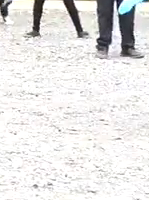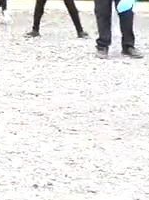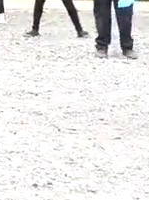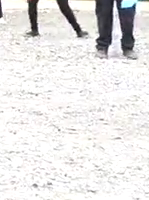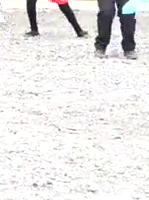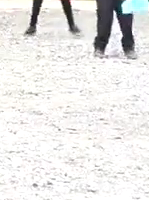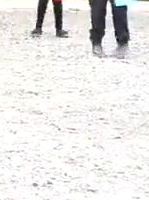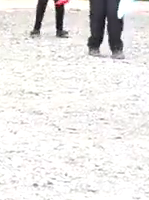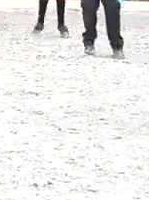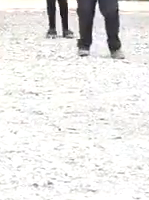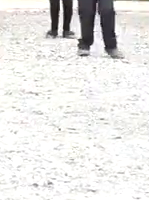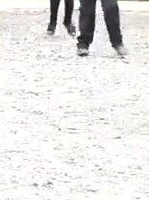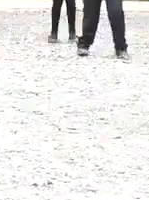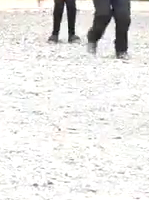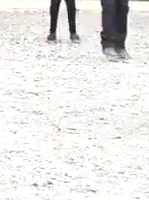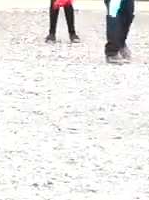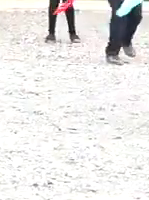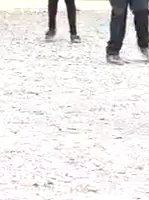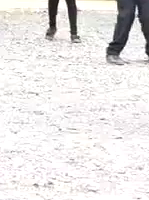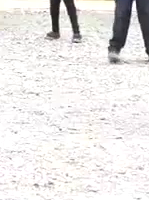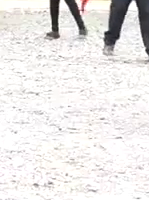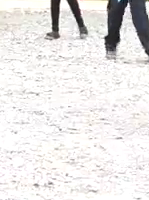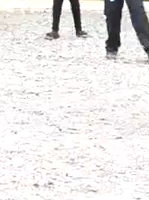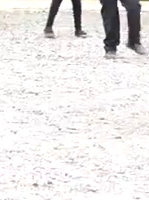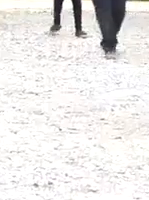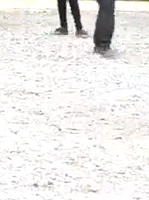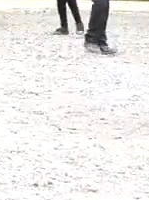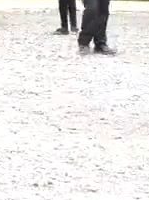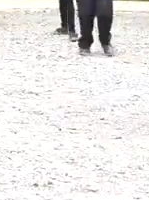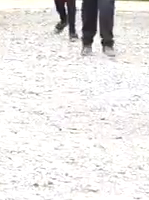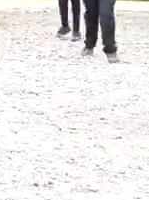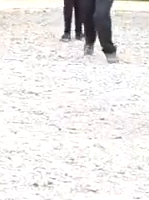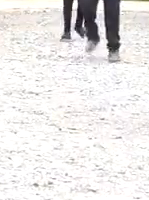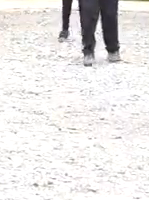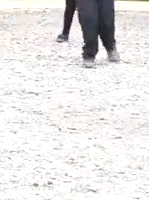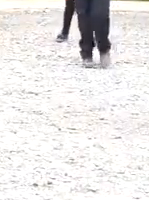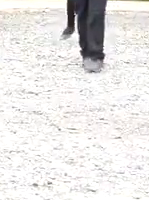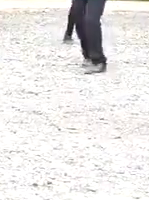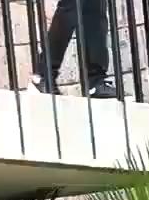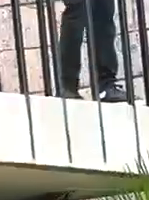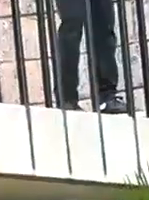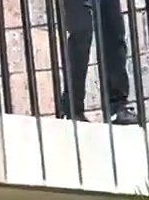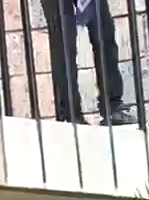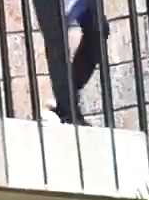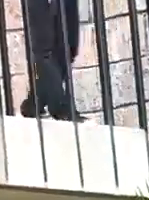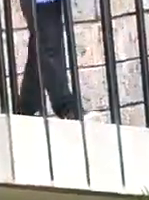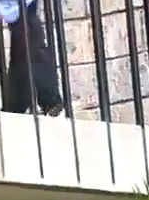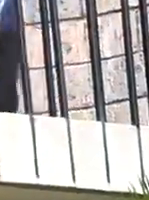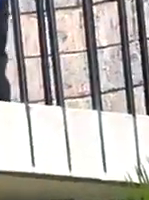choice. And I choose joy. Let it move. Let it move. Let it